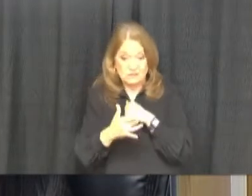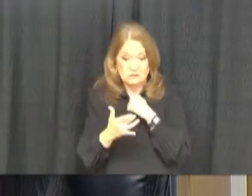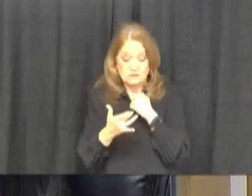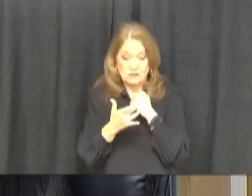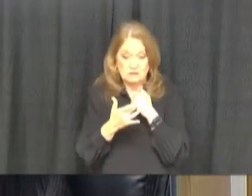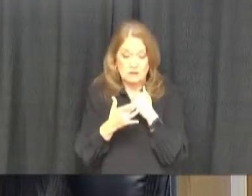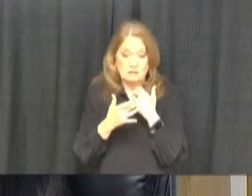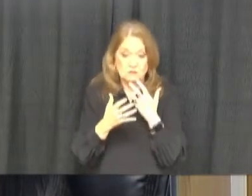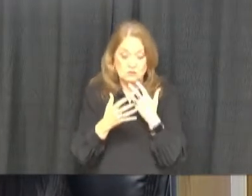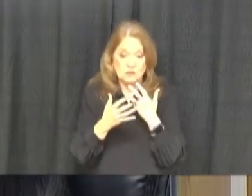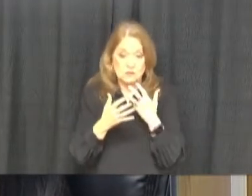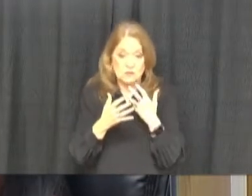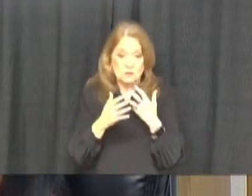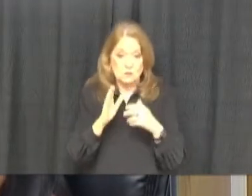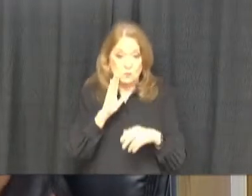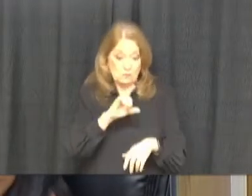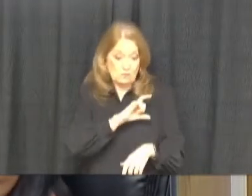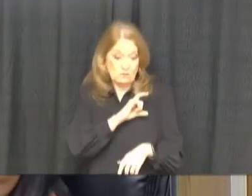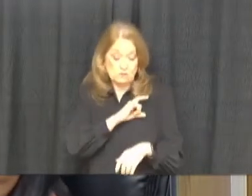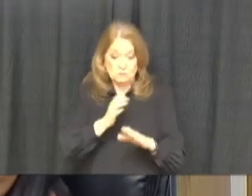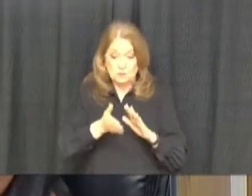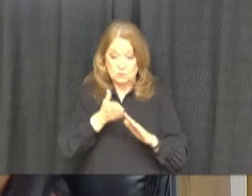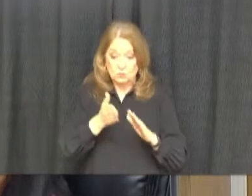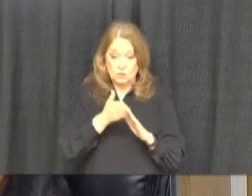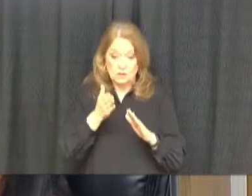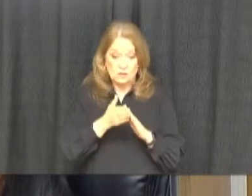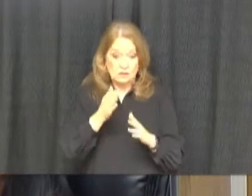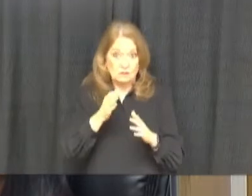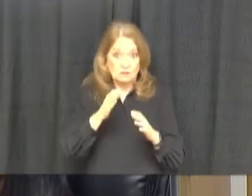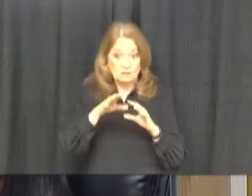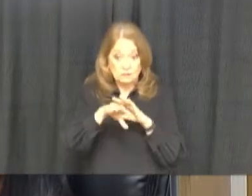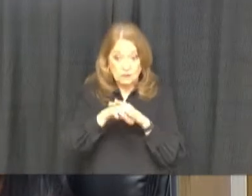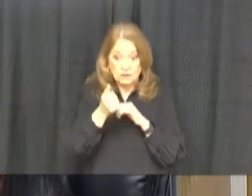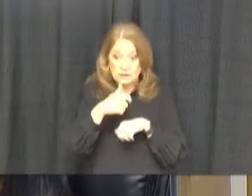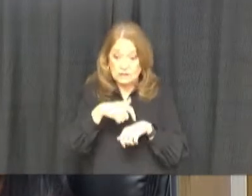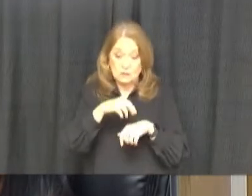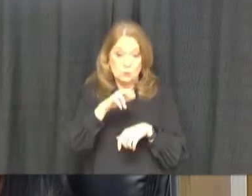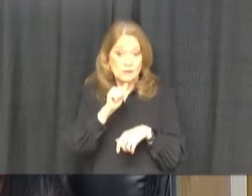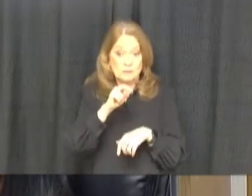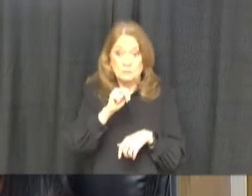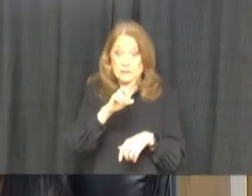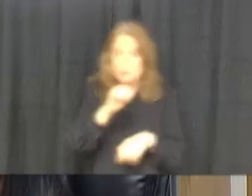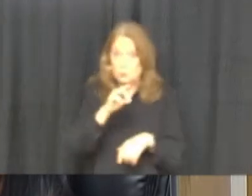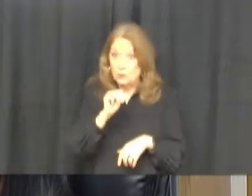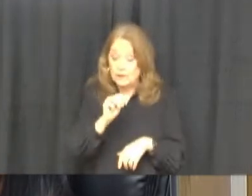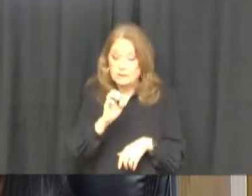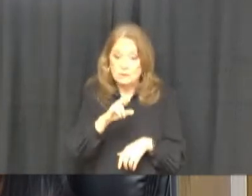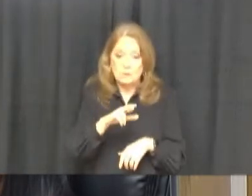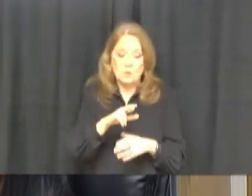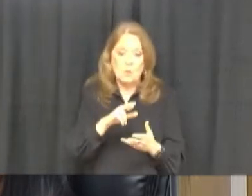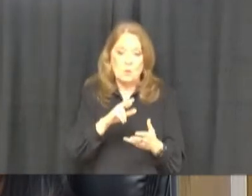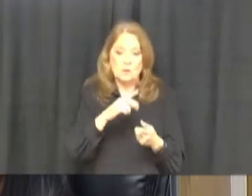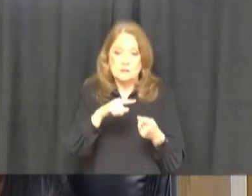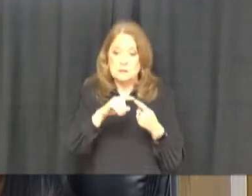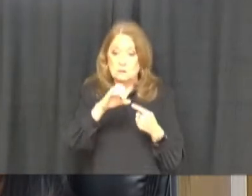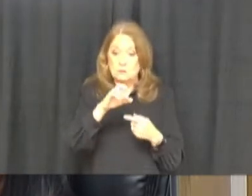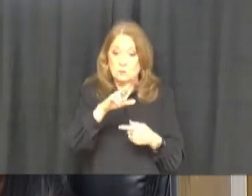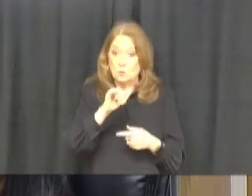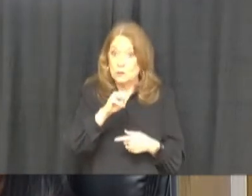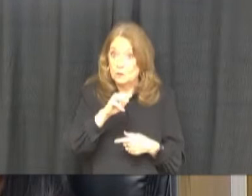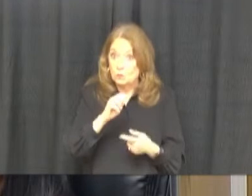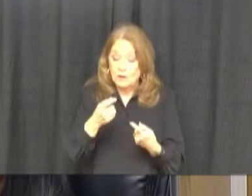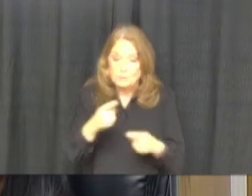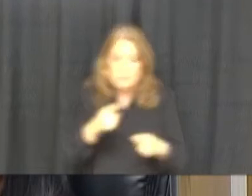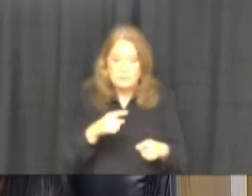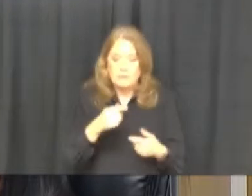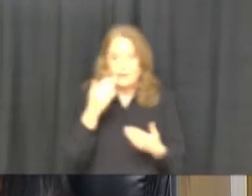the officers be running the tags at any time? Would it be randomly, or or is it when a crime is happening?